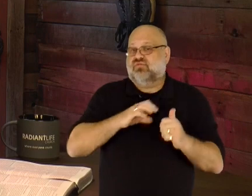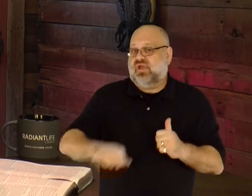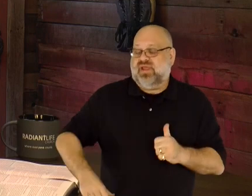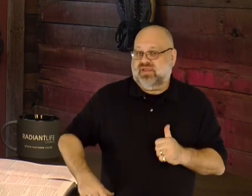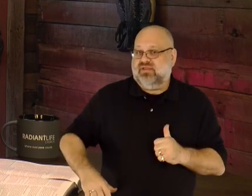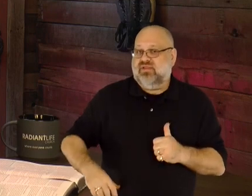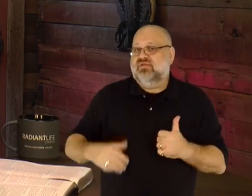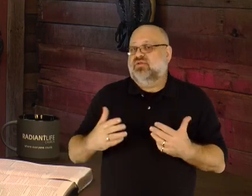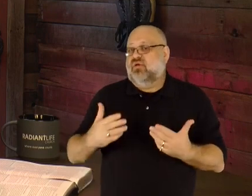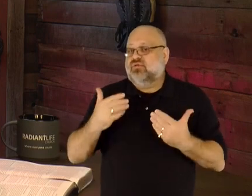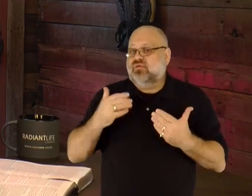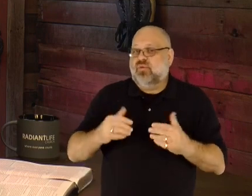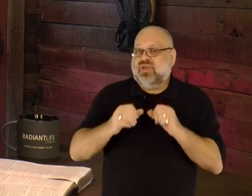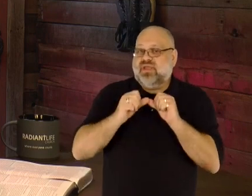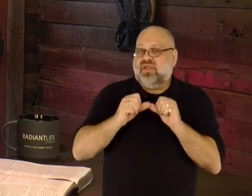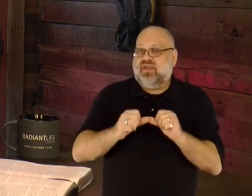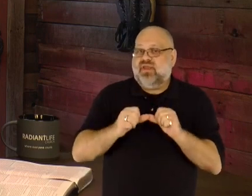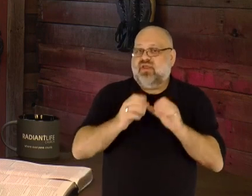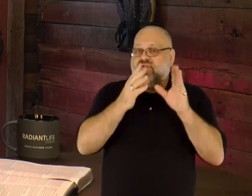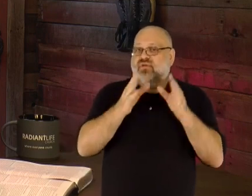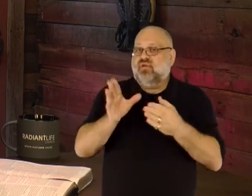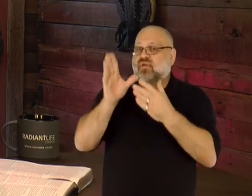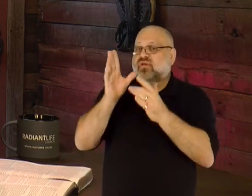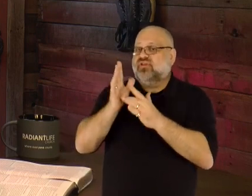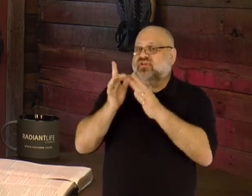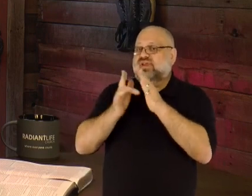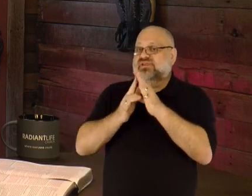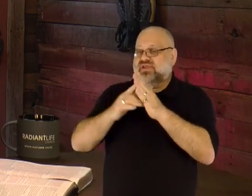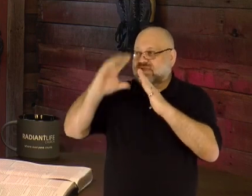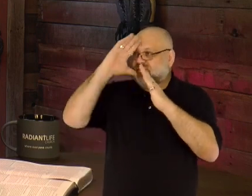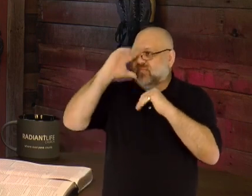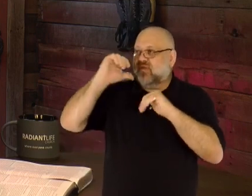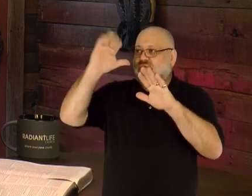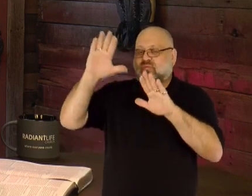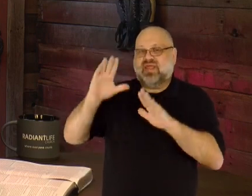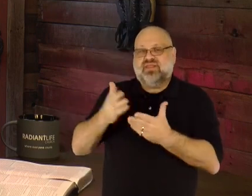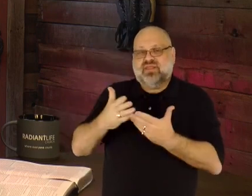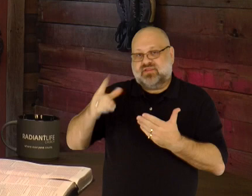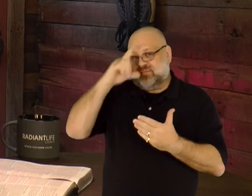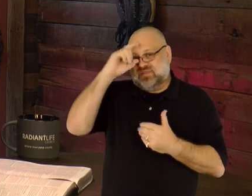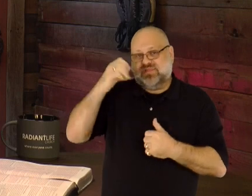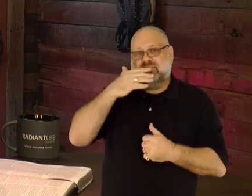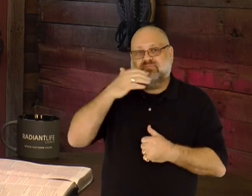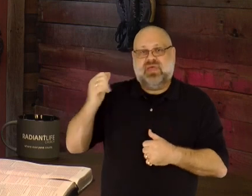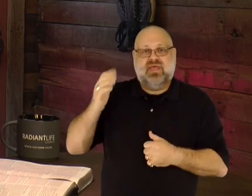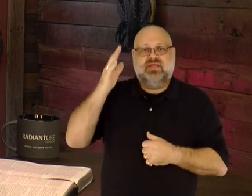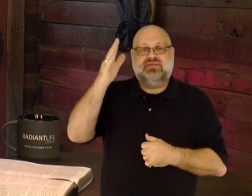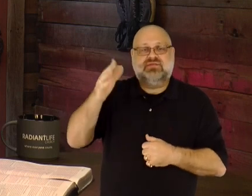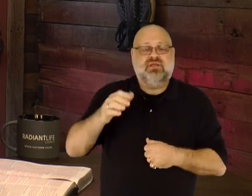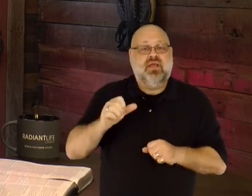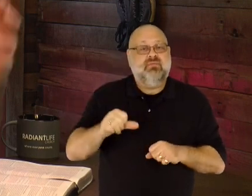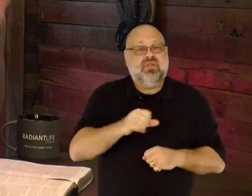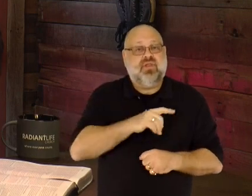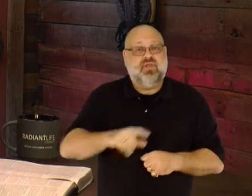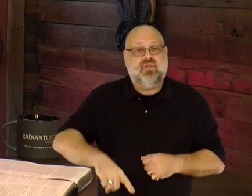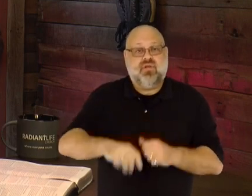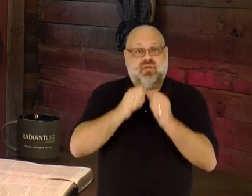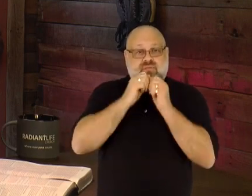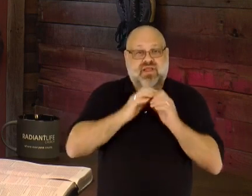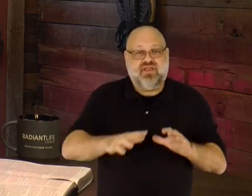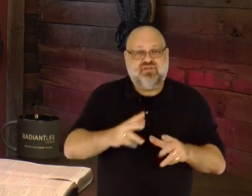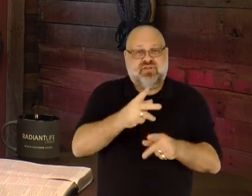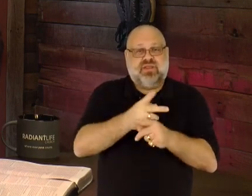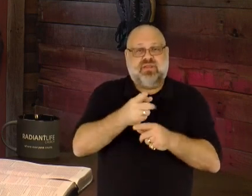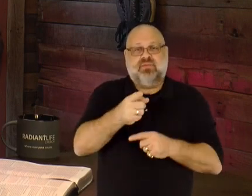Christ. So let's continue to turn to Jesus and expect great things because the best is yet to come. May the Lord bless